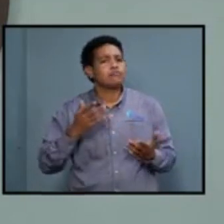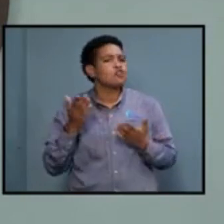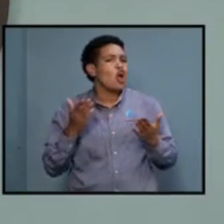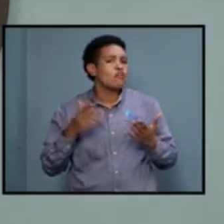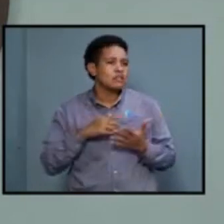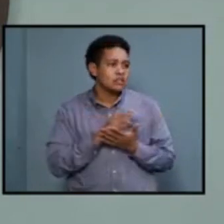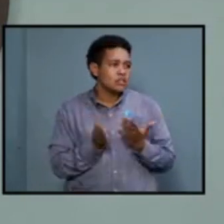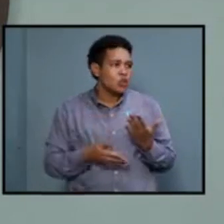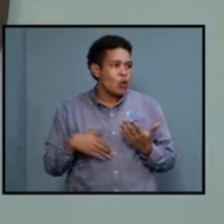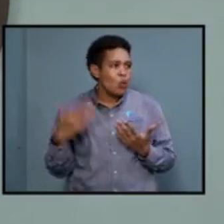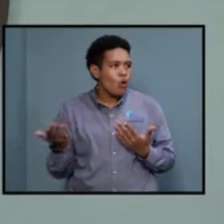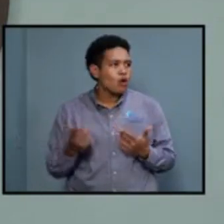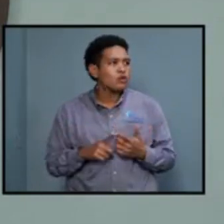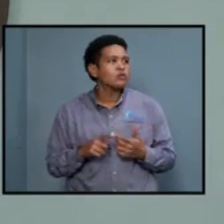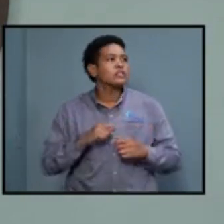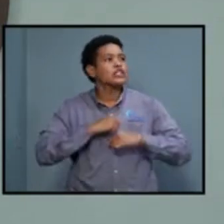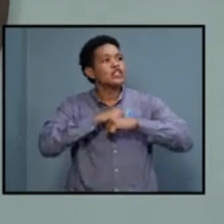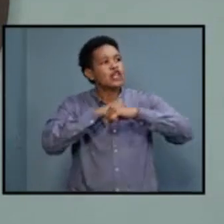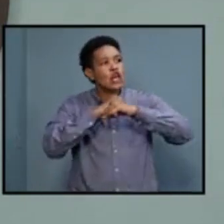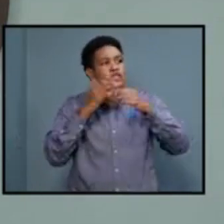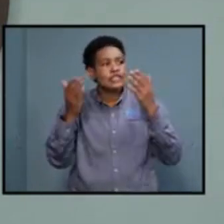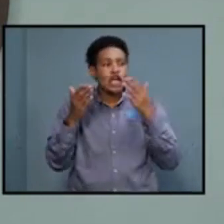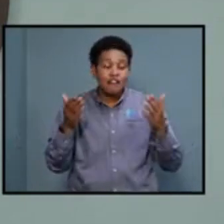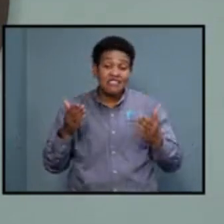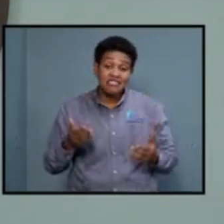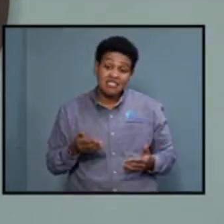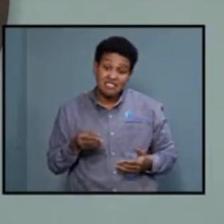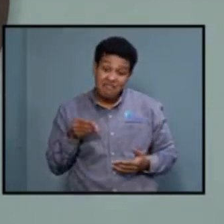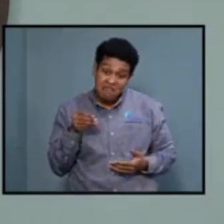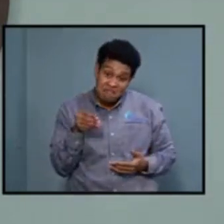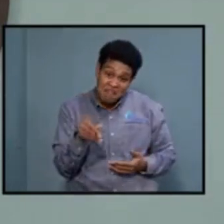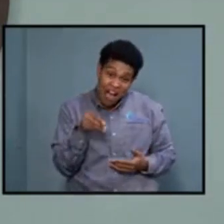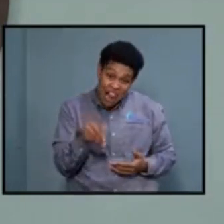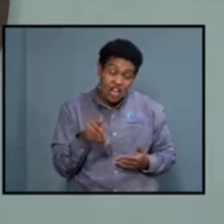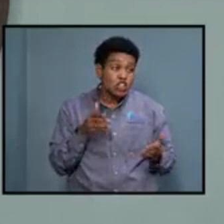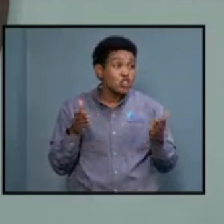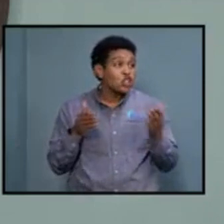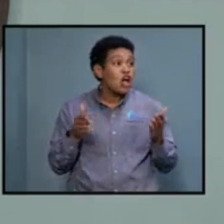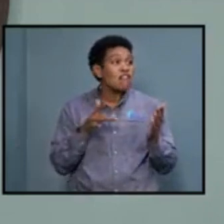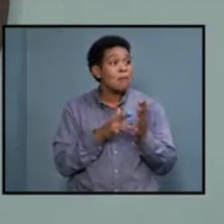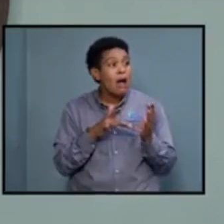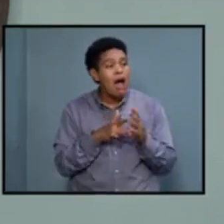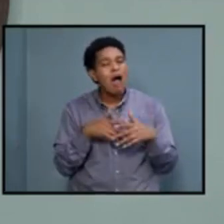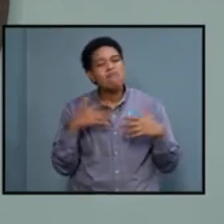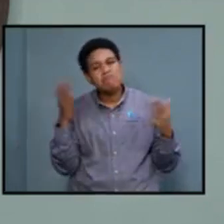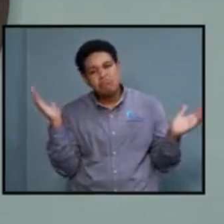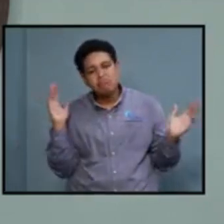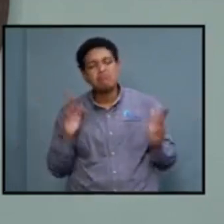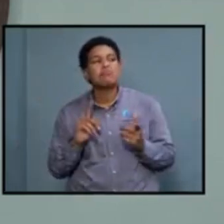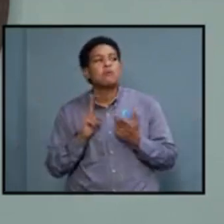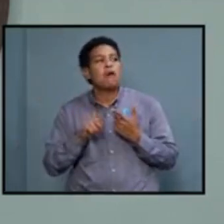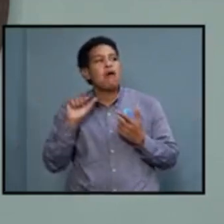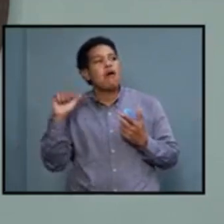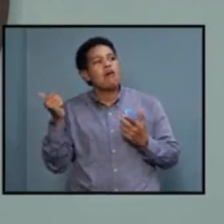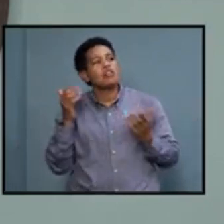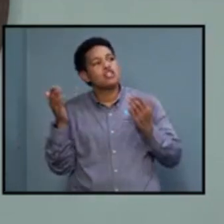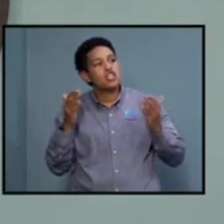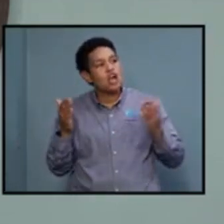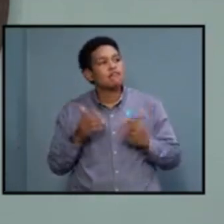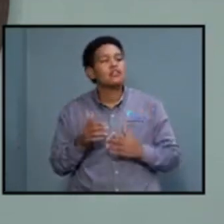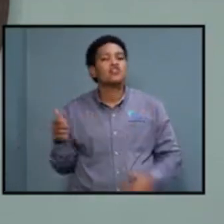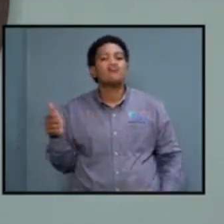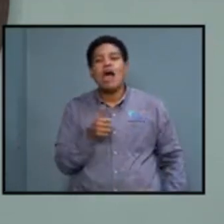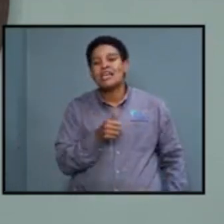services security services financial services our banks and other such services